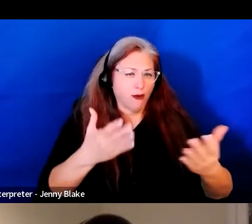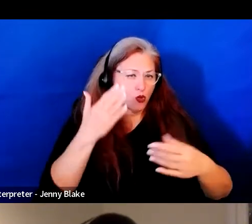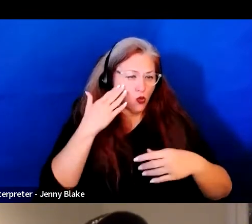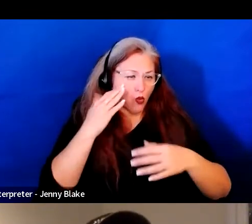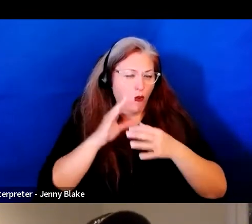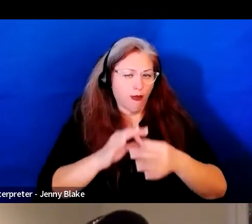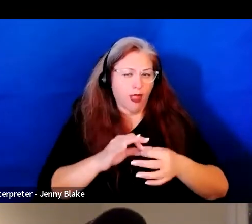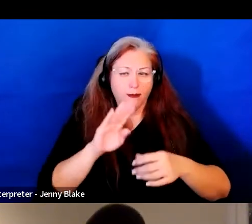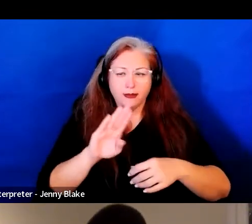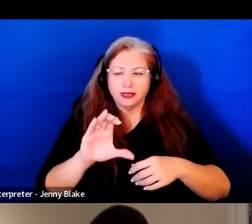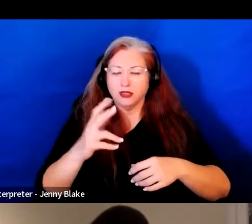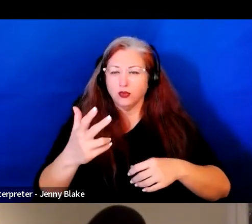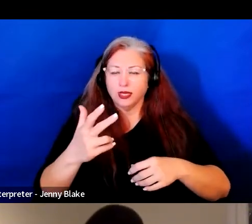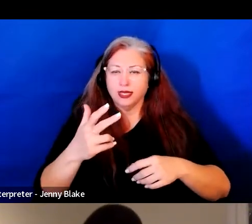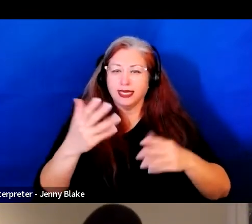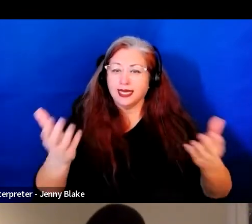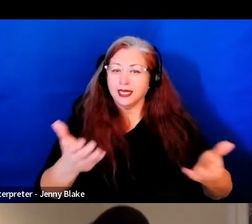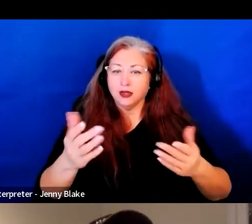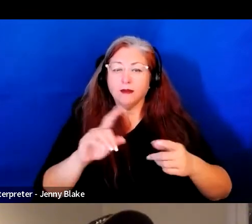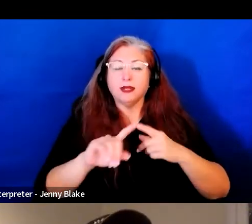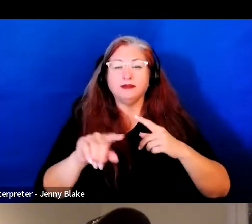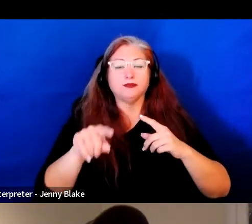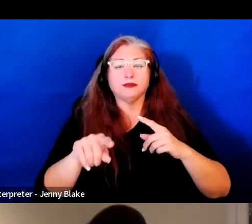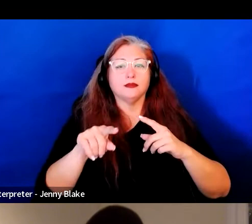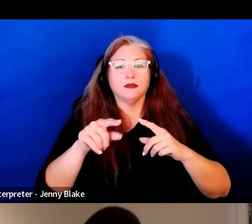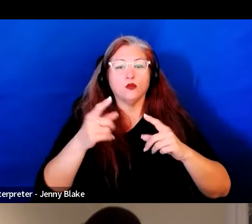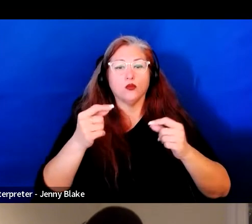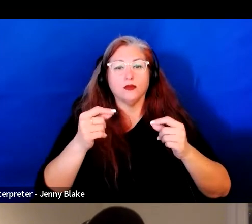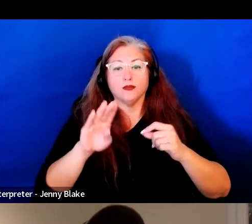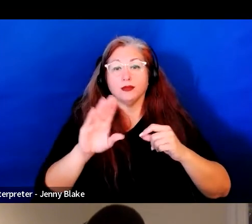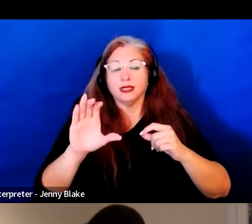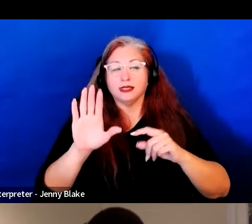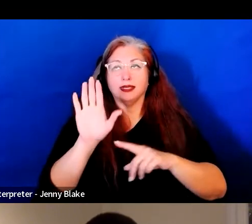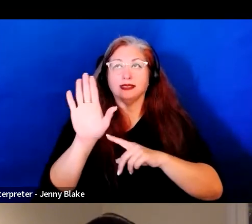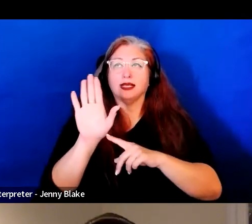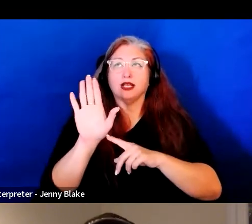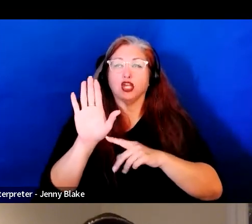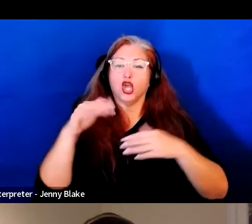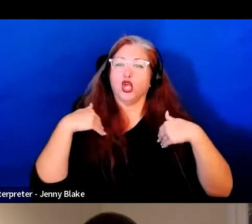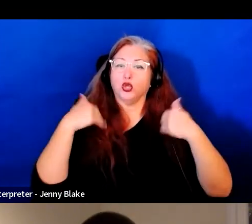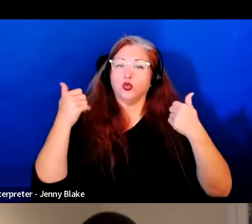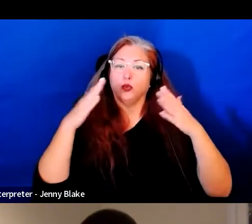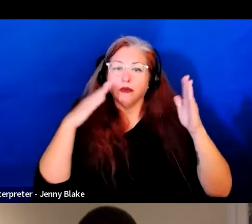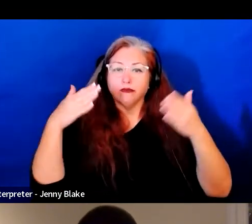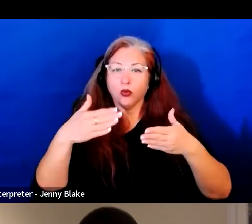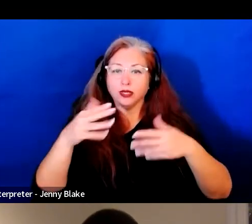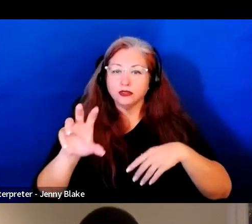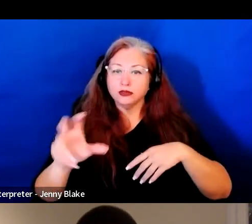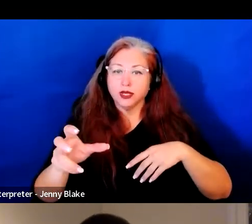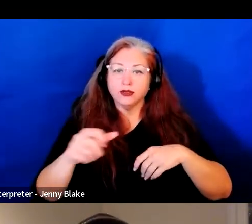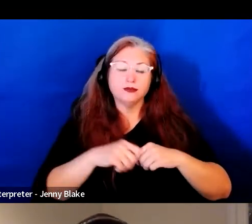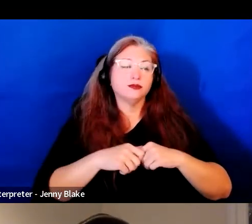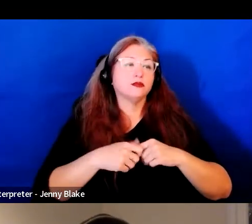BBC Three in the room, but it's essentially the BBC's youth focused channel.